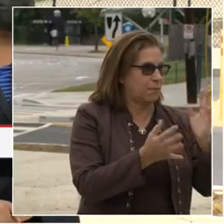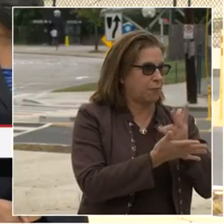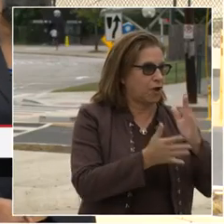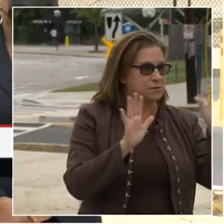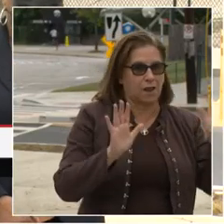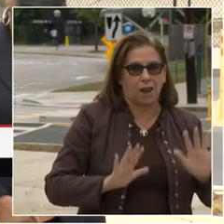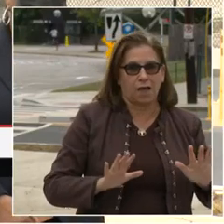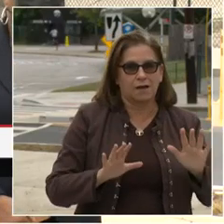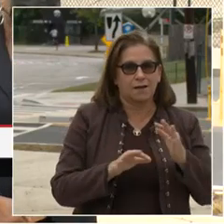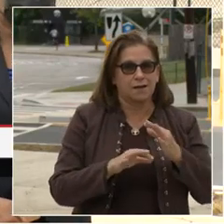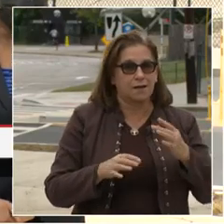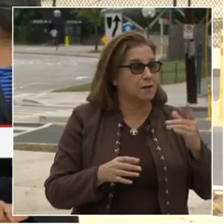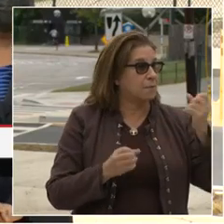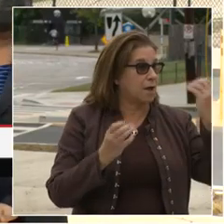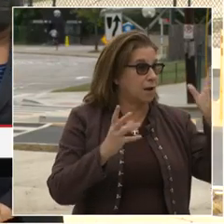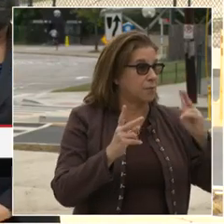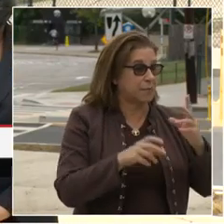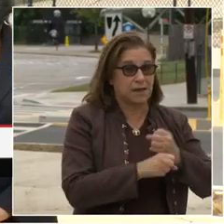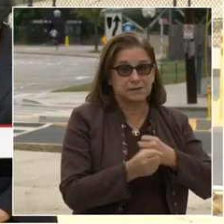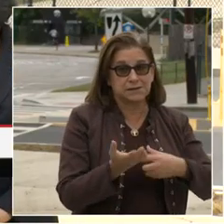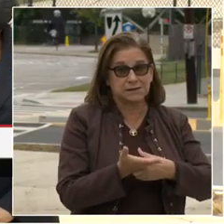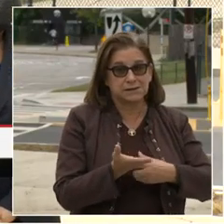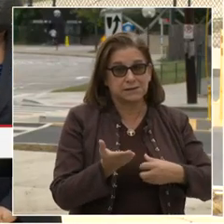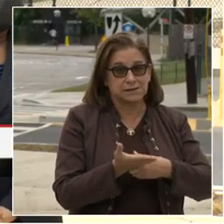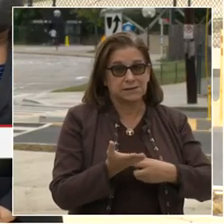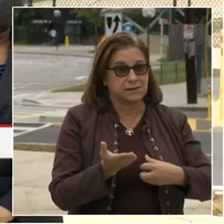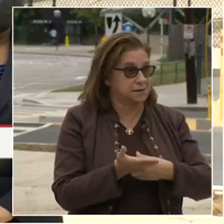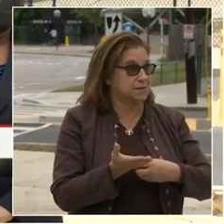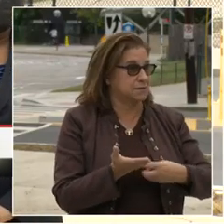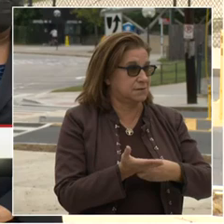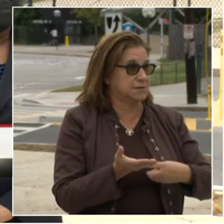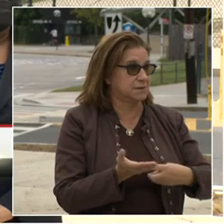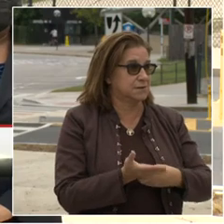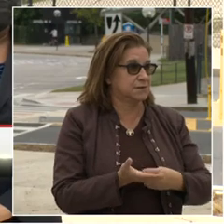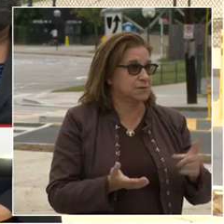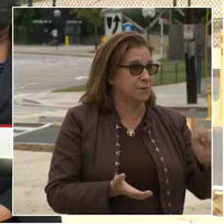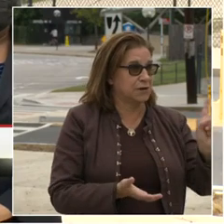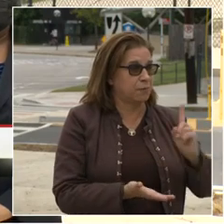for over a decade. So I'll send pictures later.